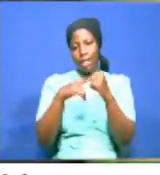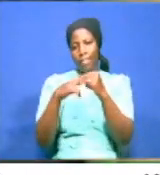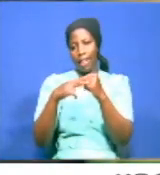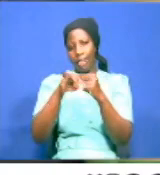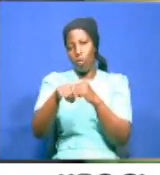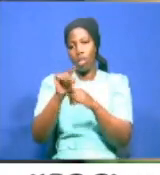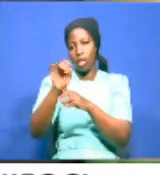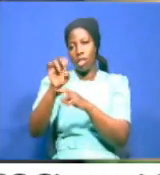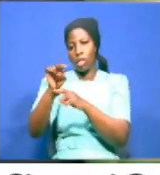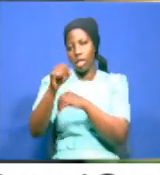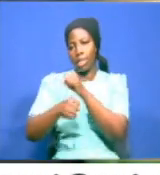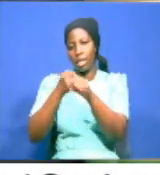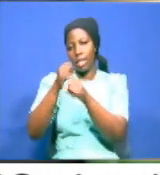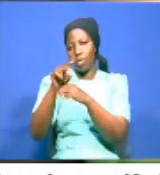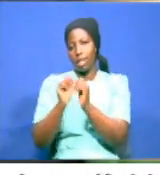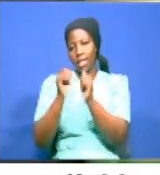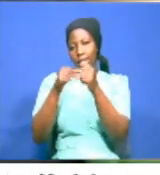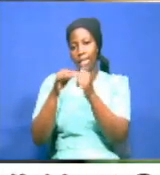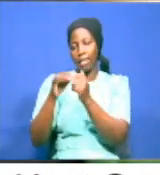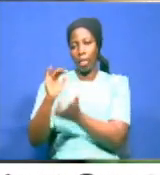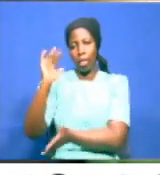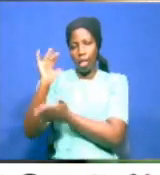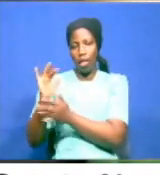5,948.7 thousand tons in 2018 to